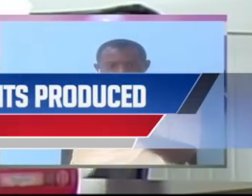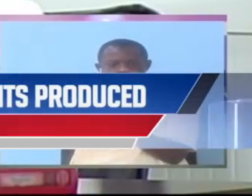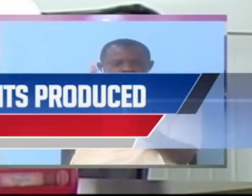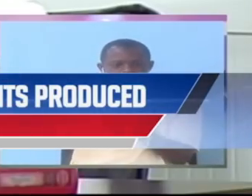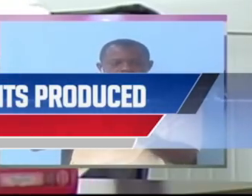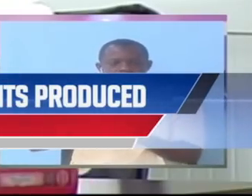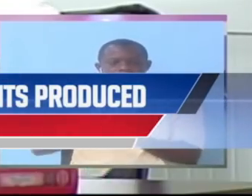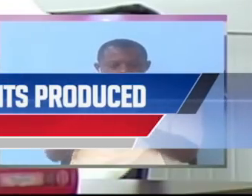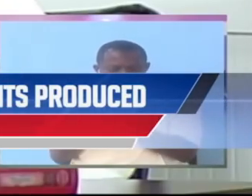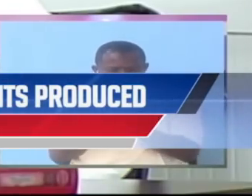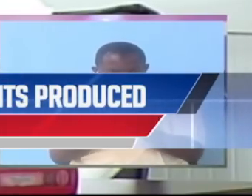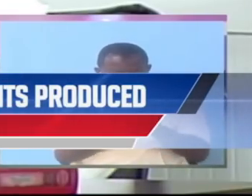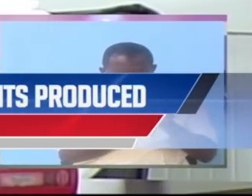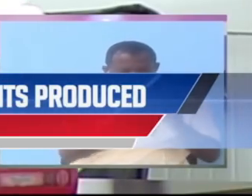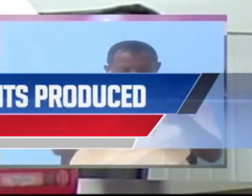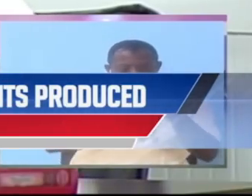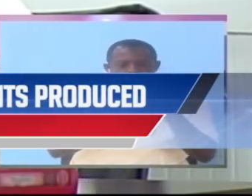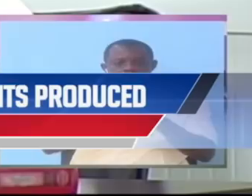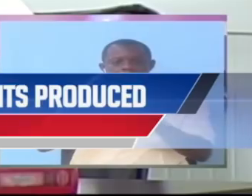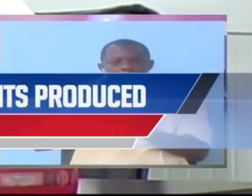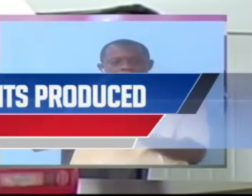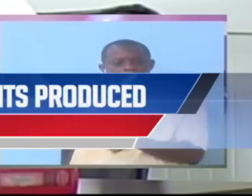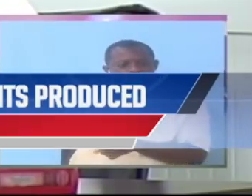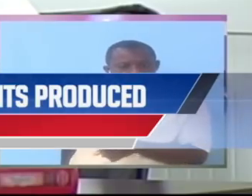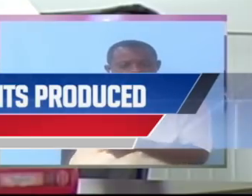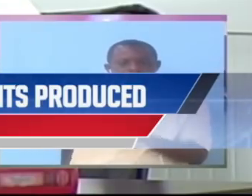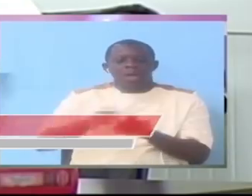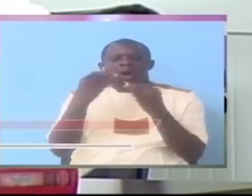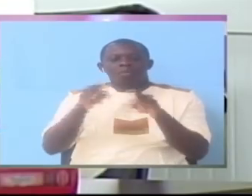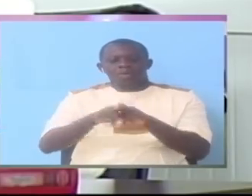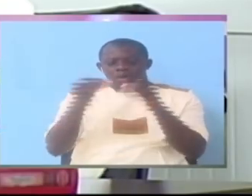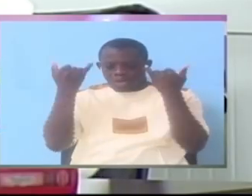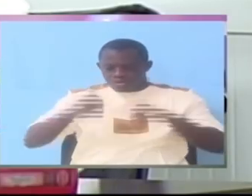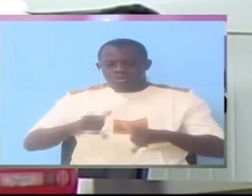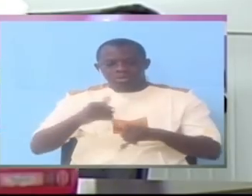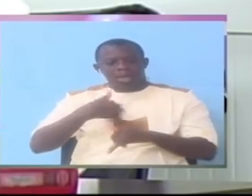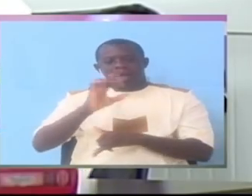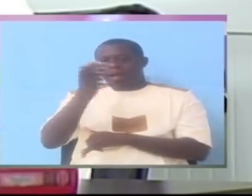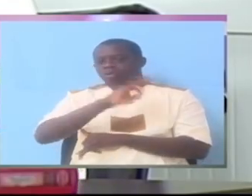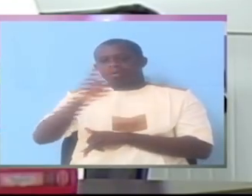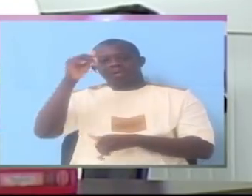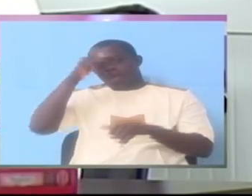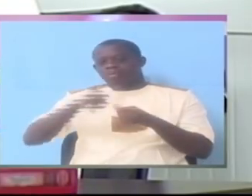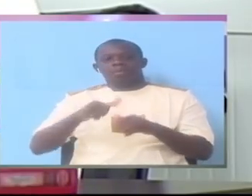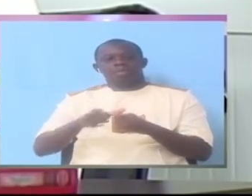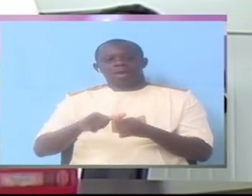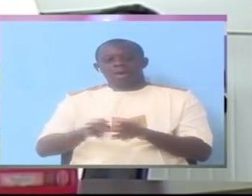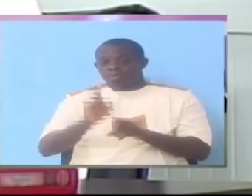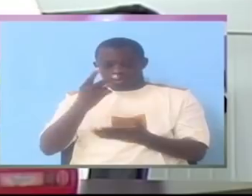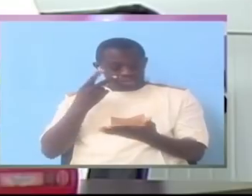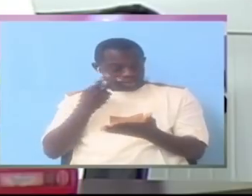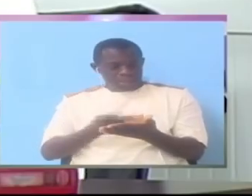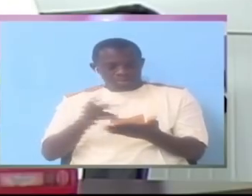How did I just miss it? I can't remember. But I saw it in my documents. And I